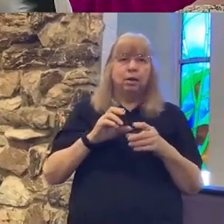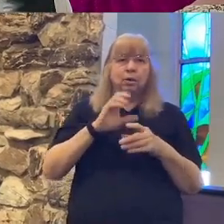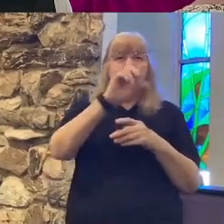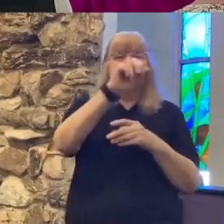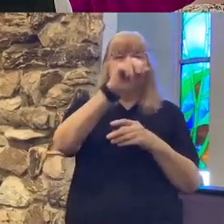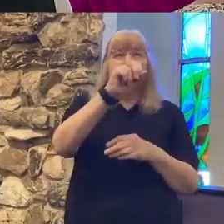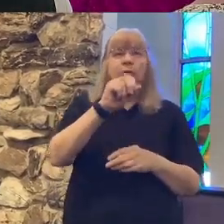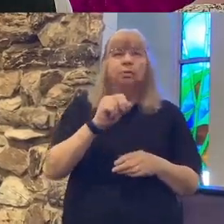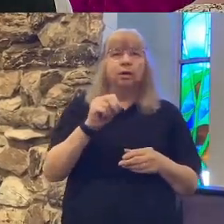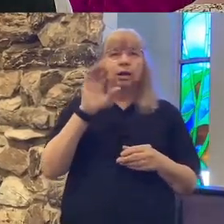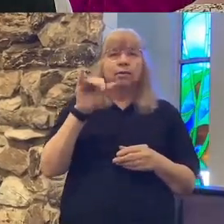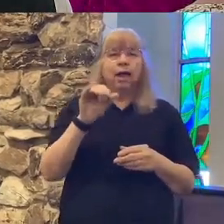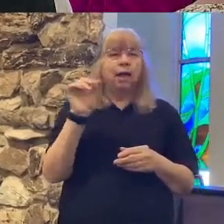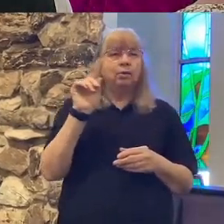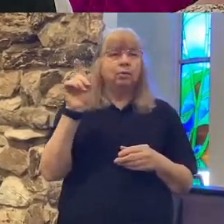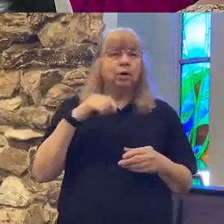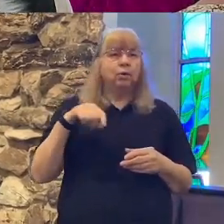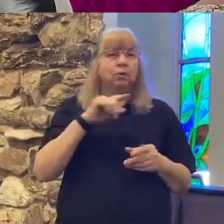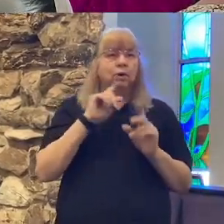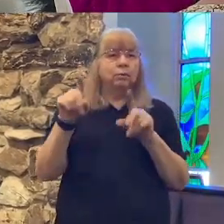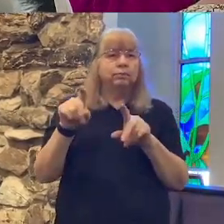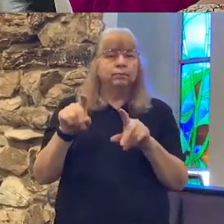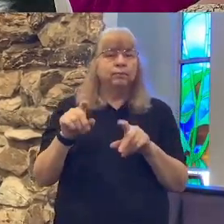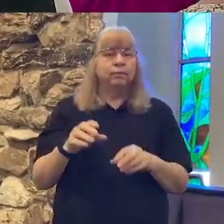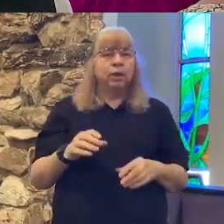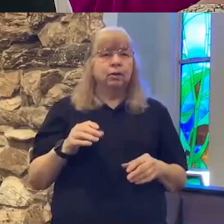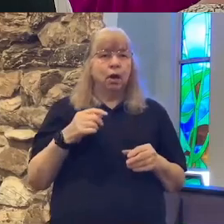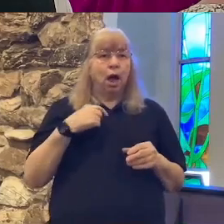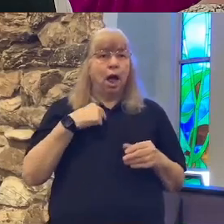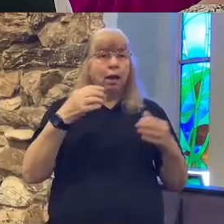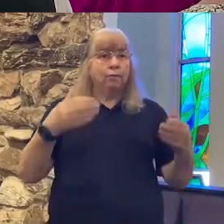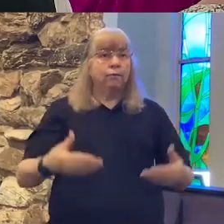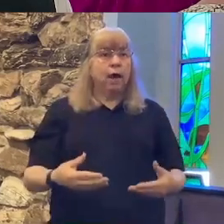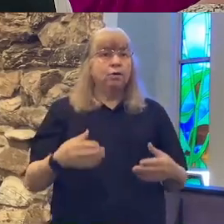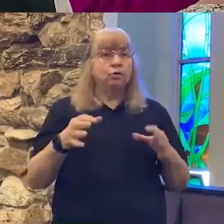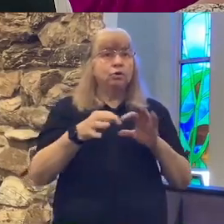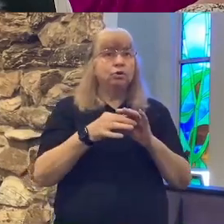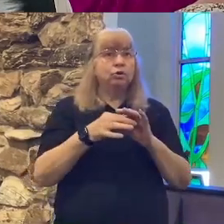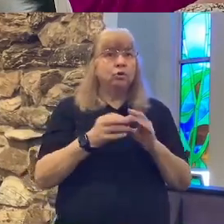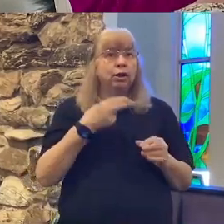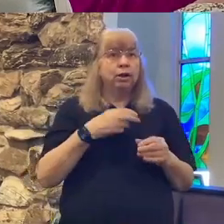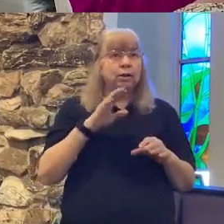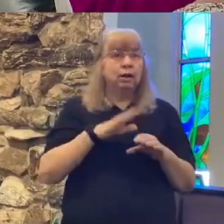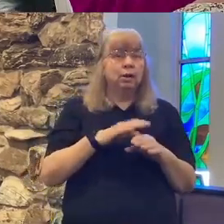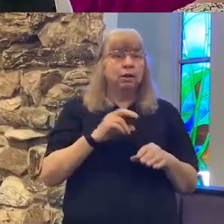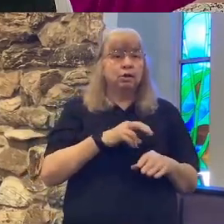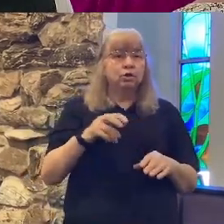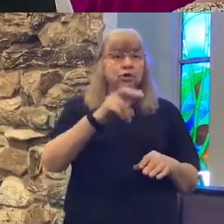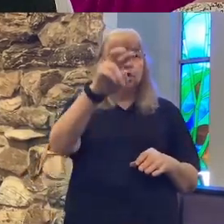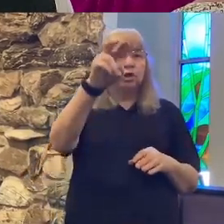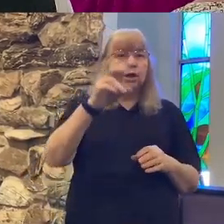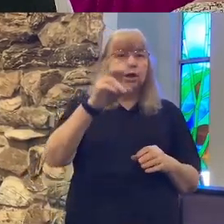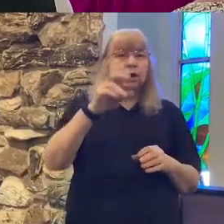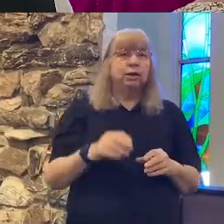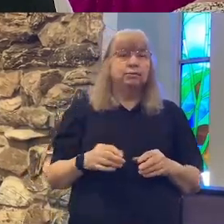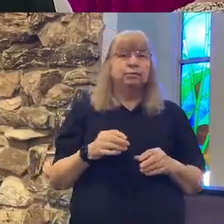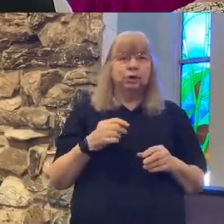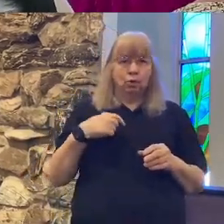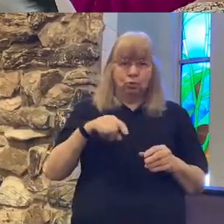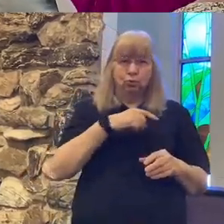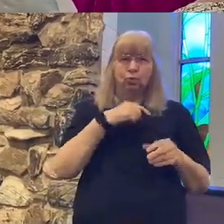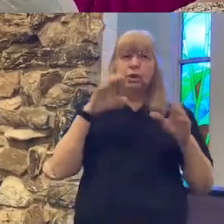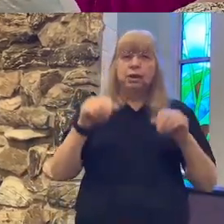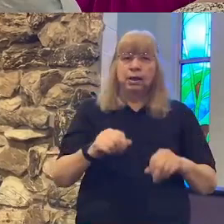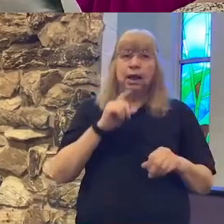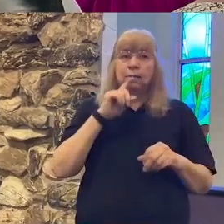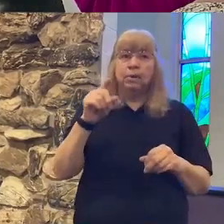That's where we're headed. So I invite you to join us on this journey so that we can be